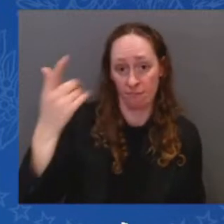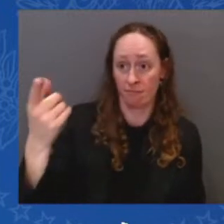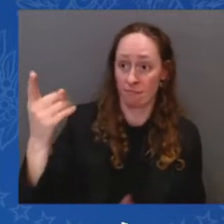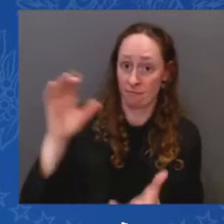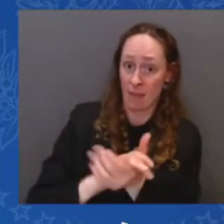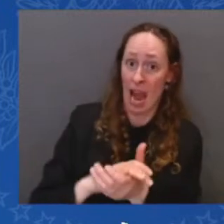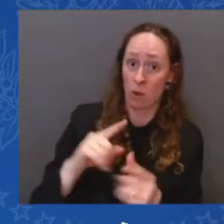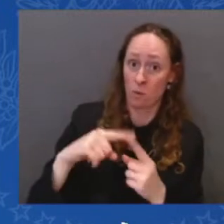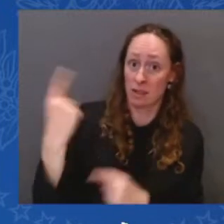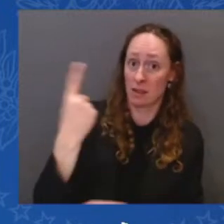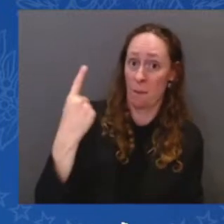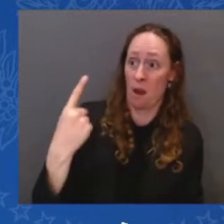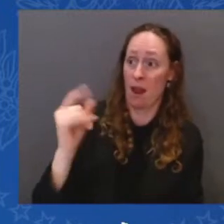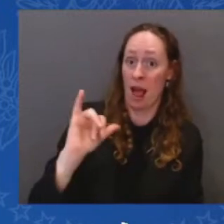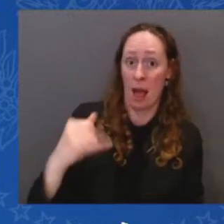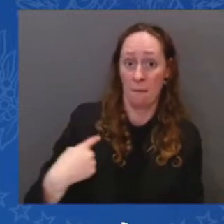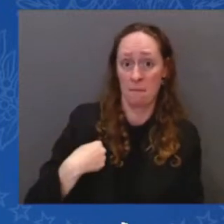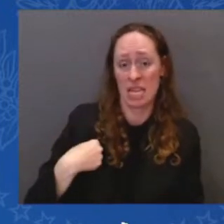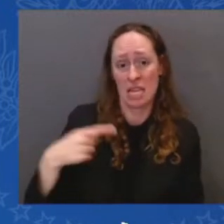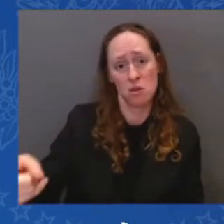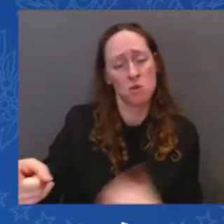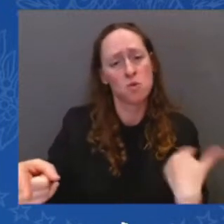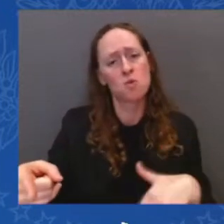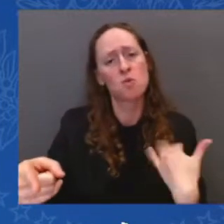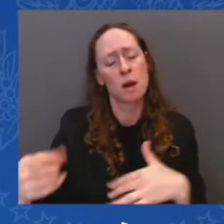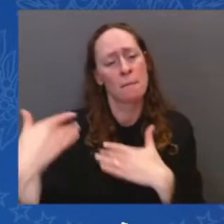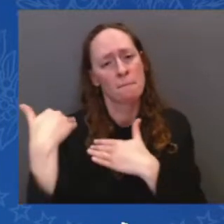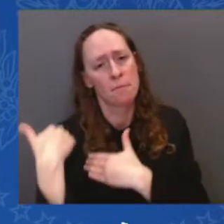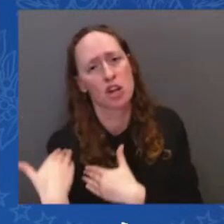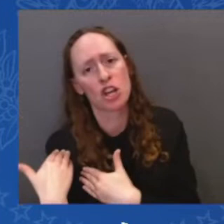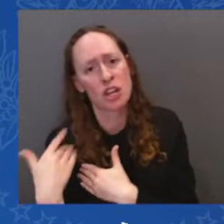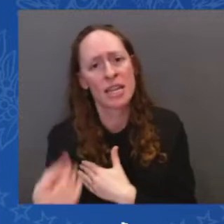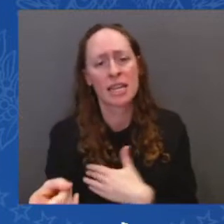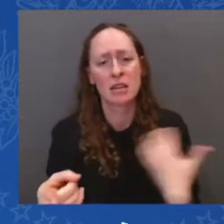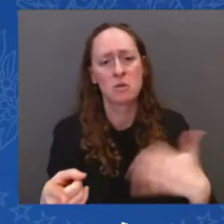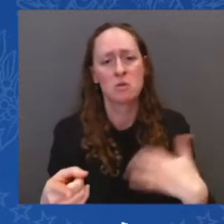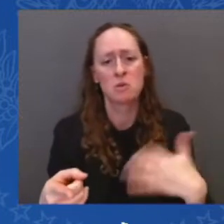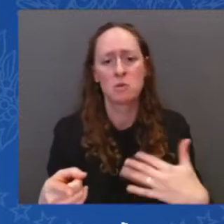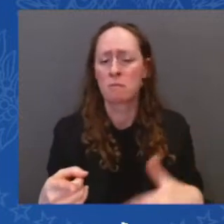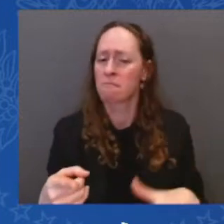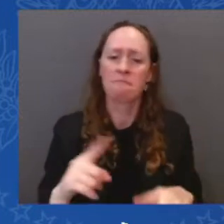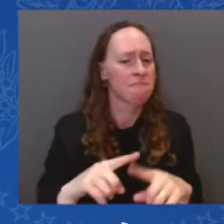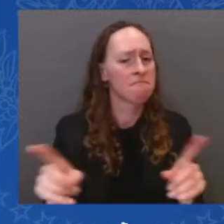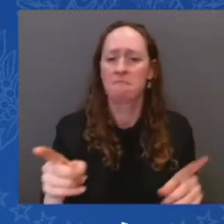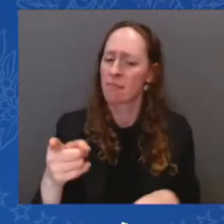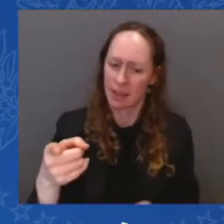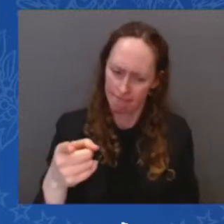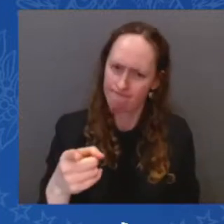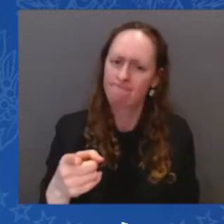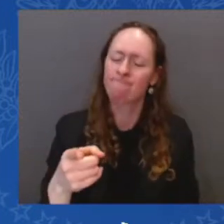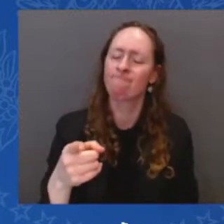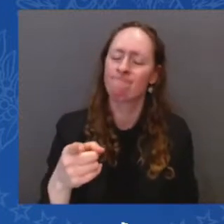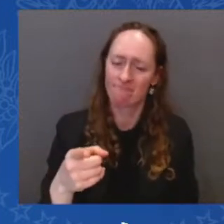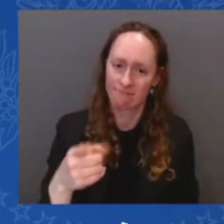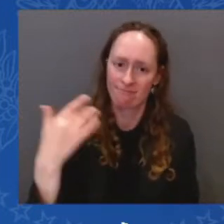to have you walk this path of struggle for the last 40 years. I love you more than